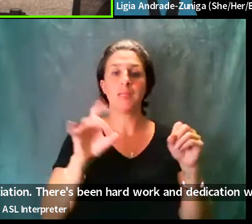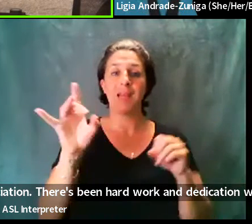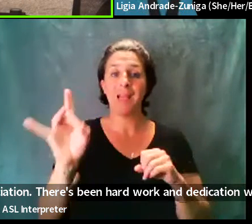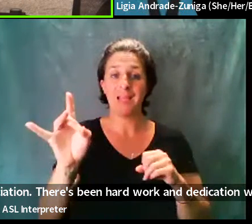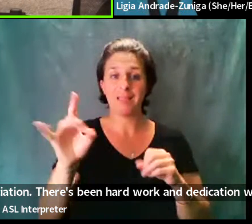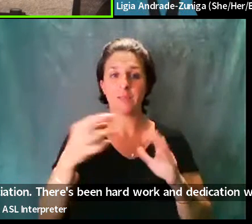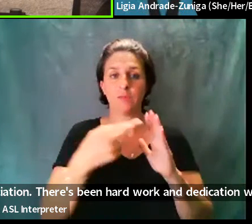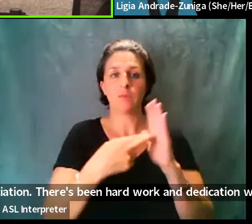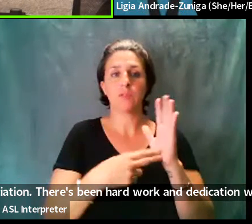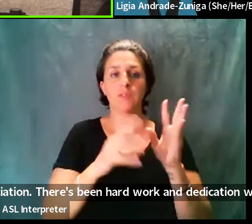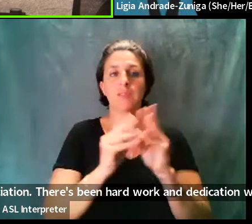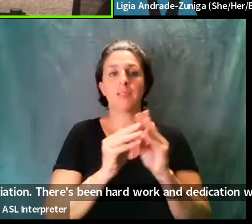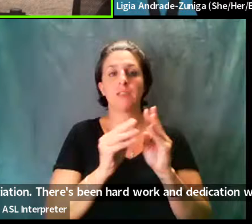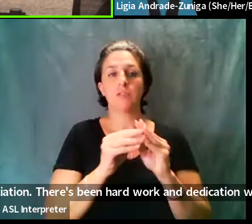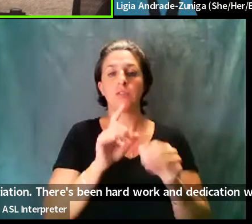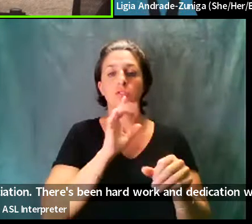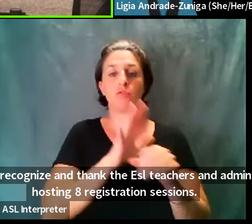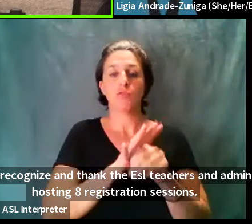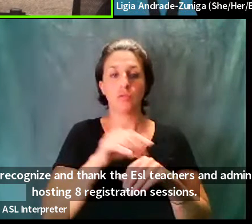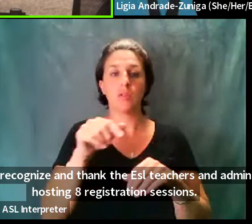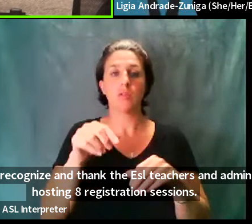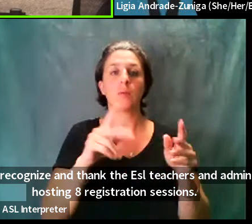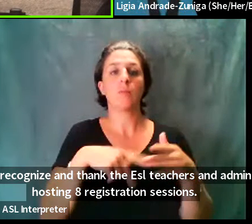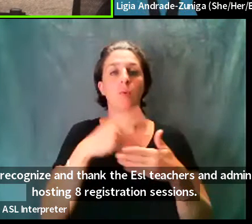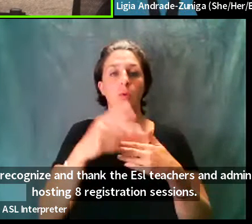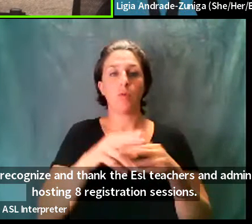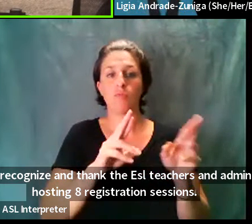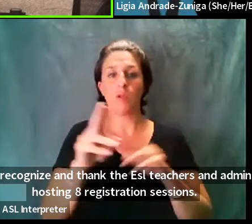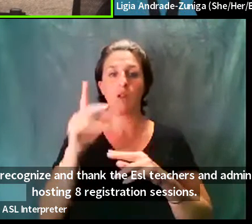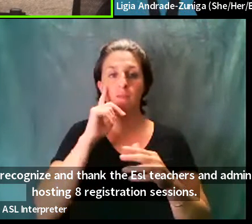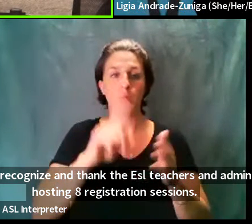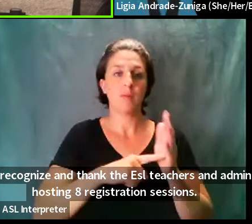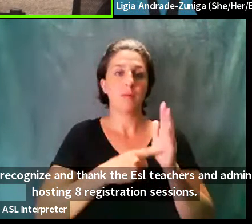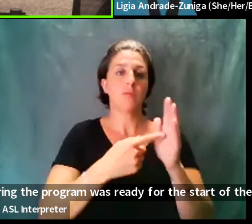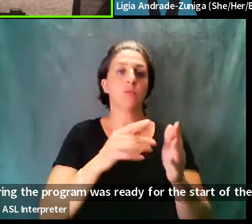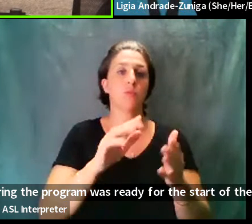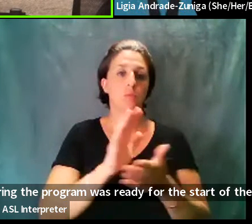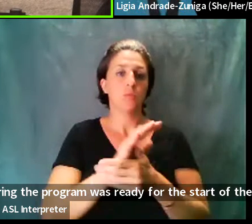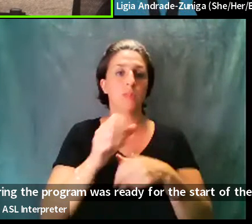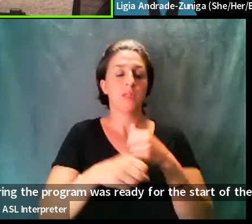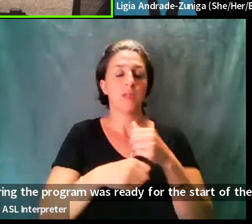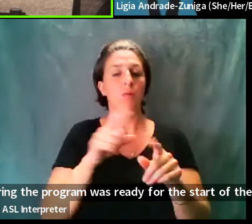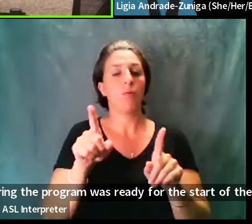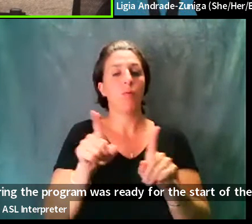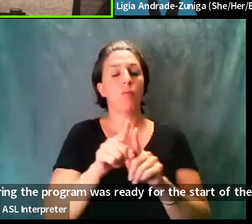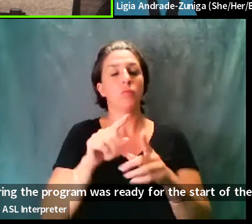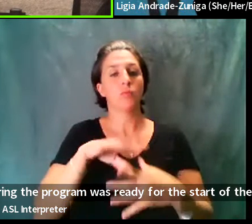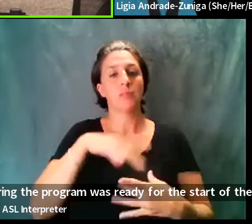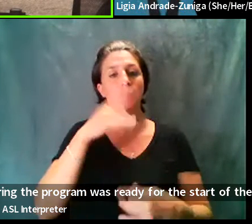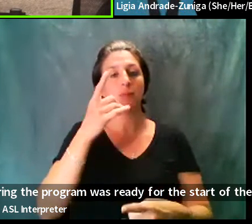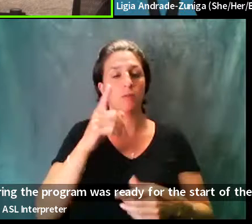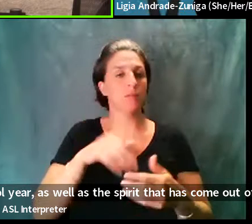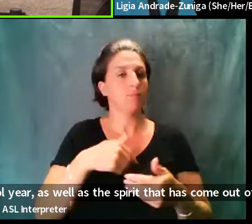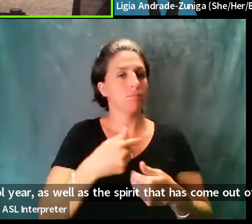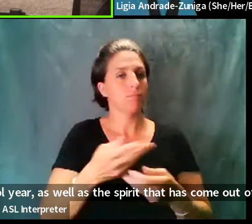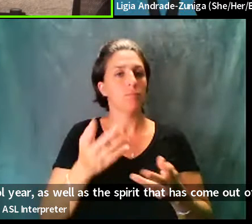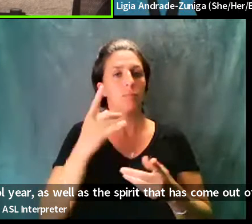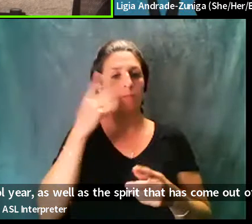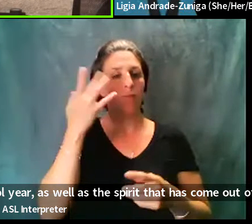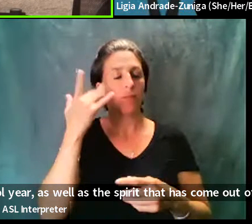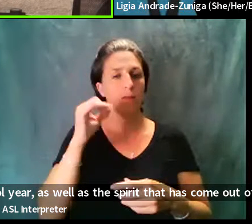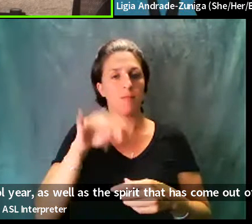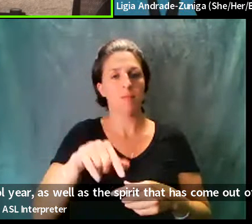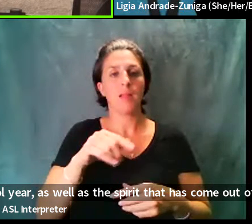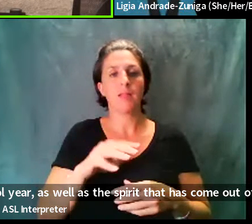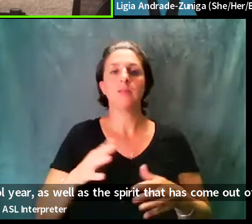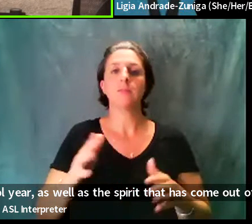sessions, ensuring the program was ready for the start of the school year, as well as the spirit that has come out of this. We want to shout out our team's willingness to step